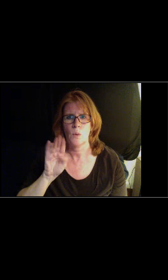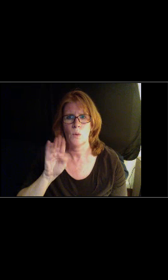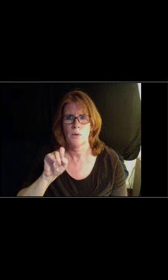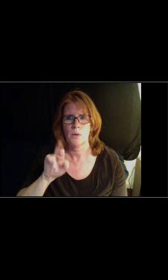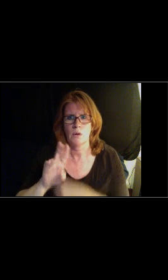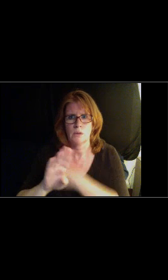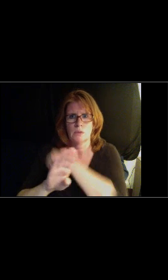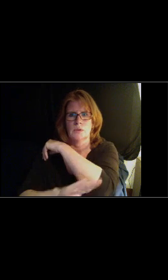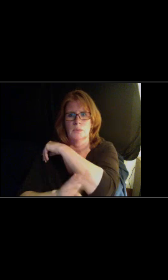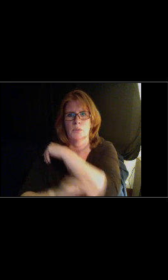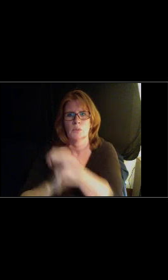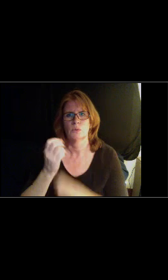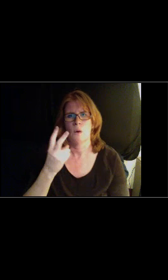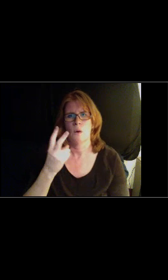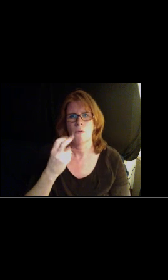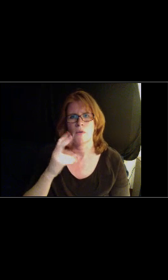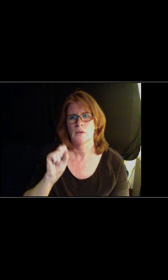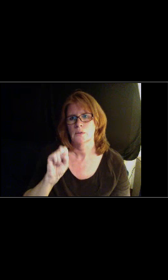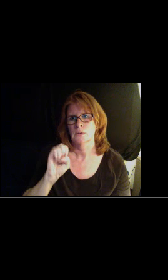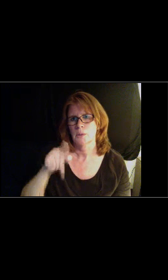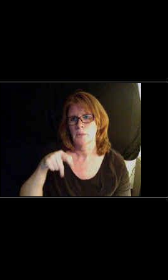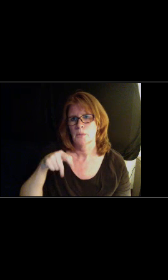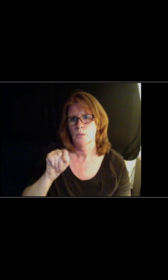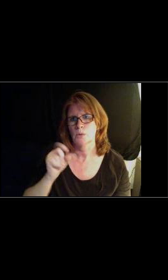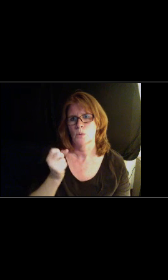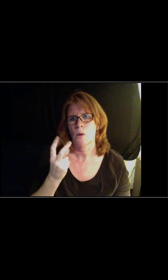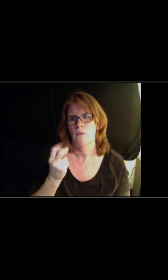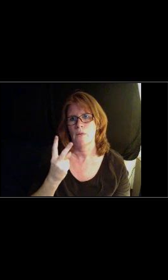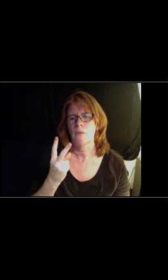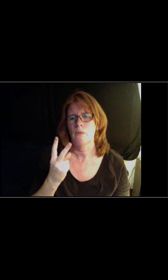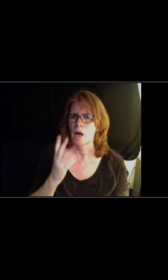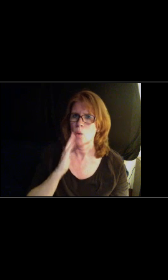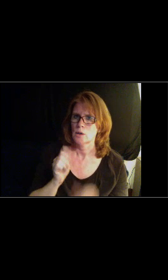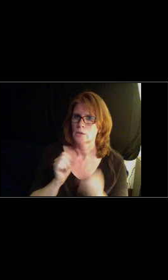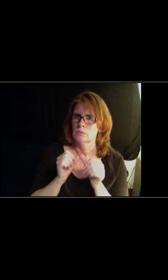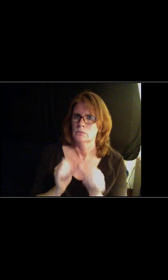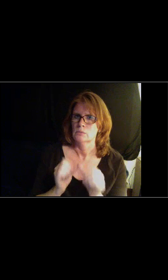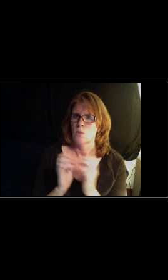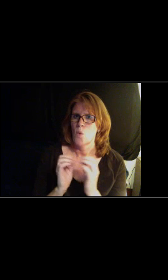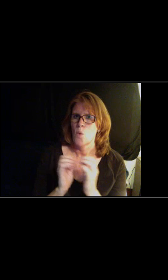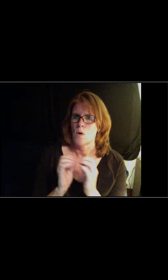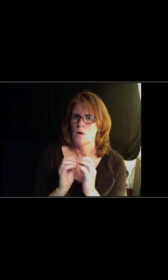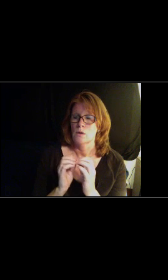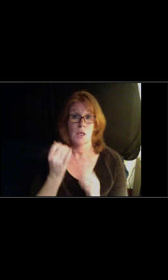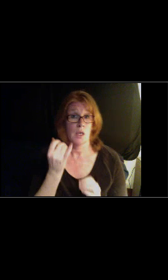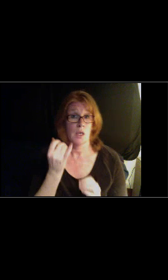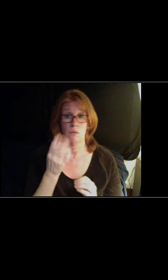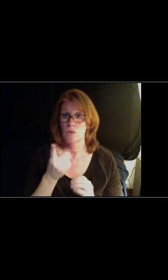somebody use those, or when you watch my webinar again in September 12th,